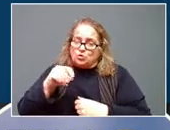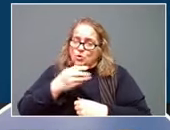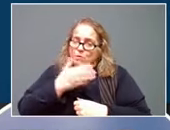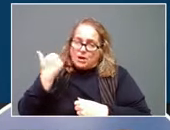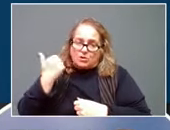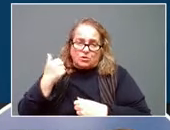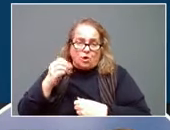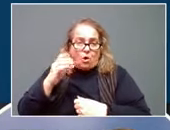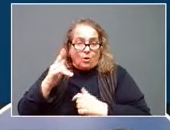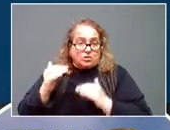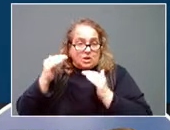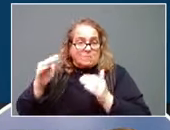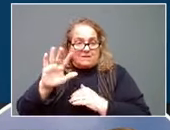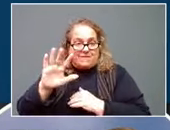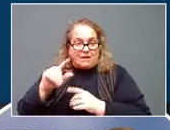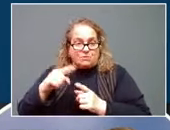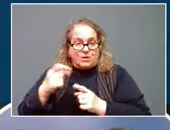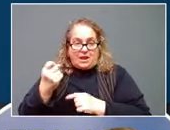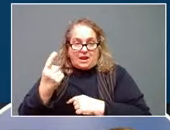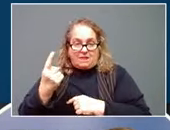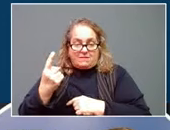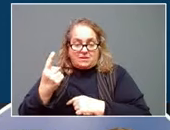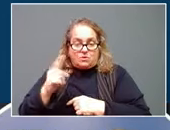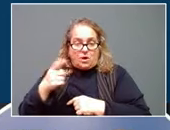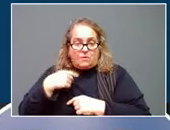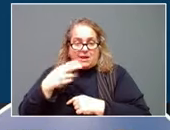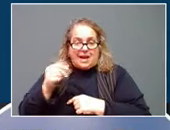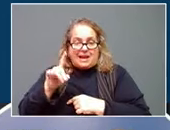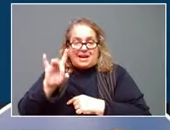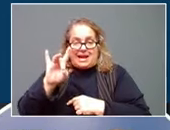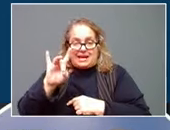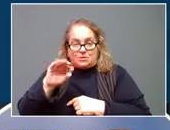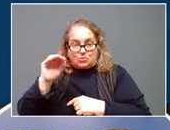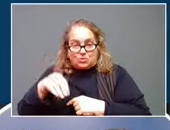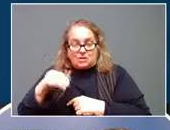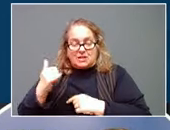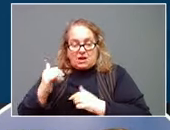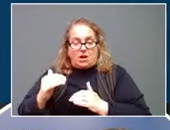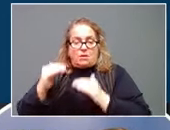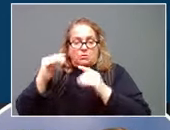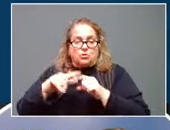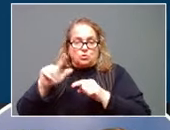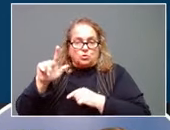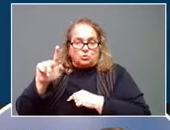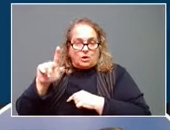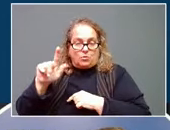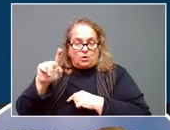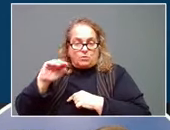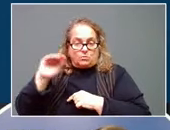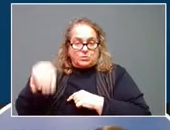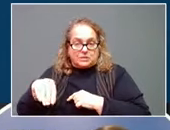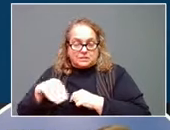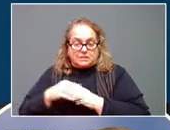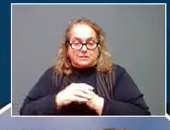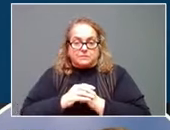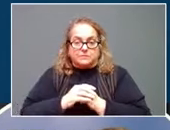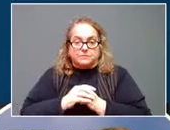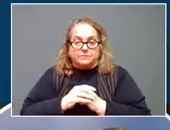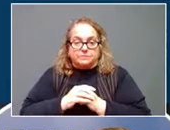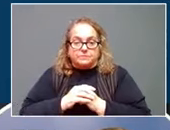to 11, where we have had added a percentage, now up to 21%. Certainly